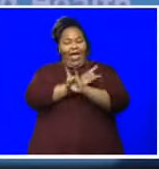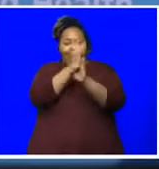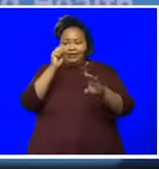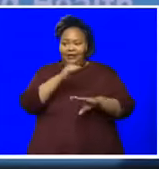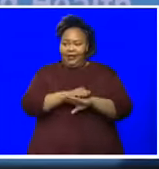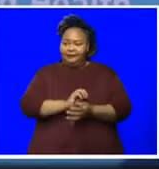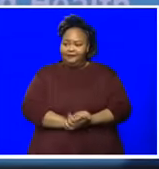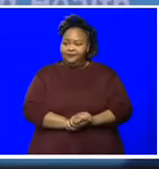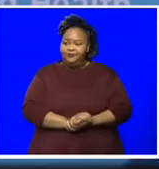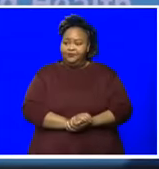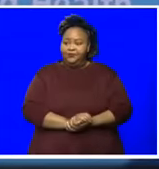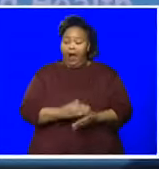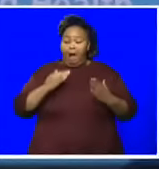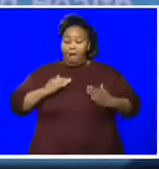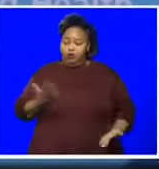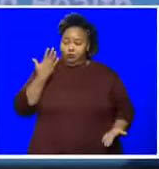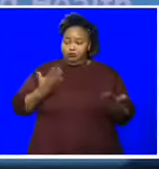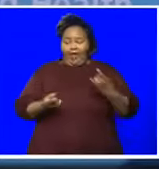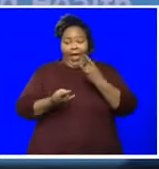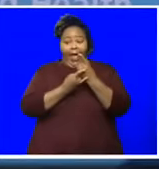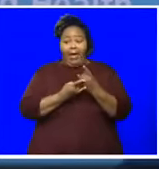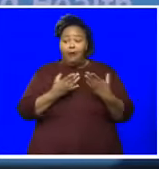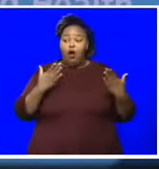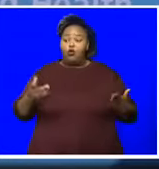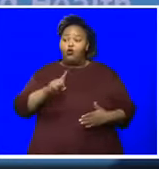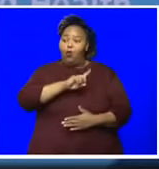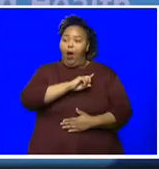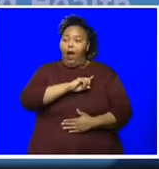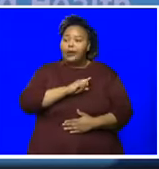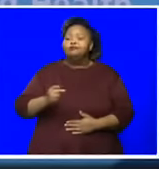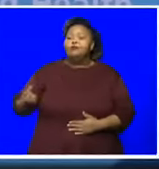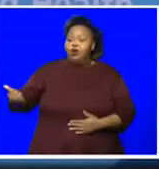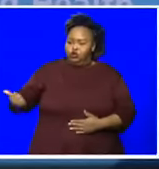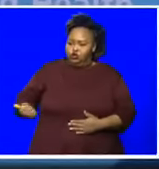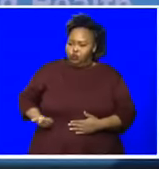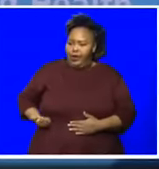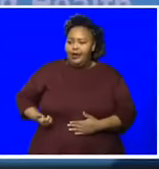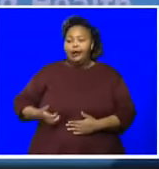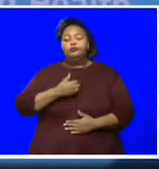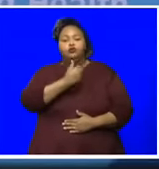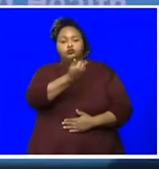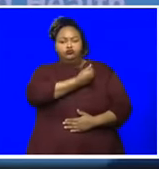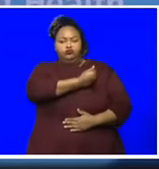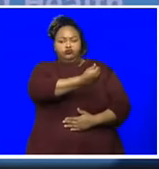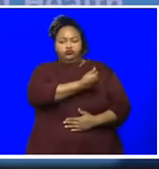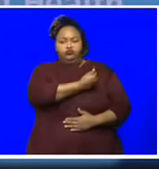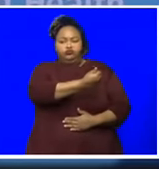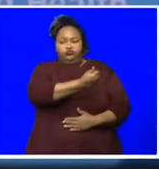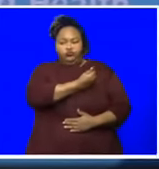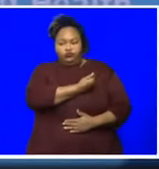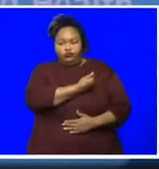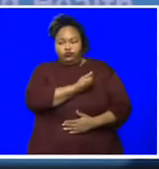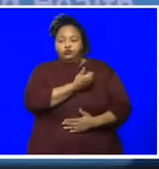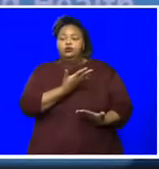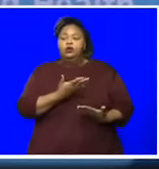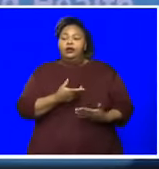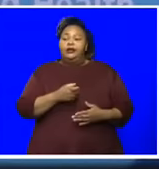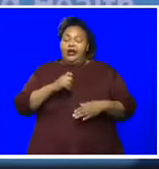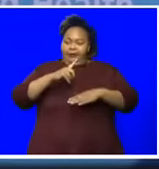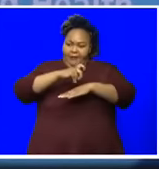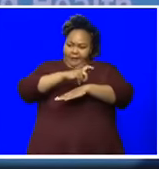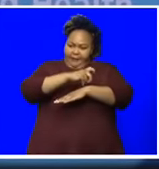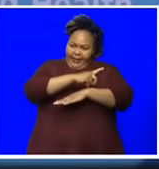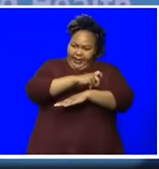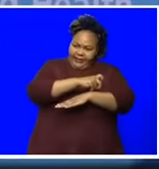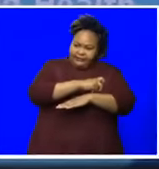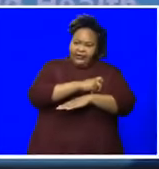diseases like your BP, your heart failure, your diabetes and even cancers.